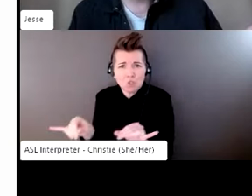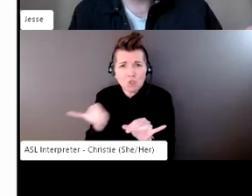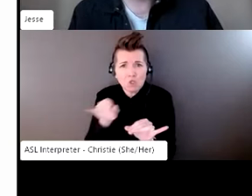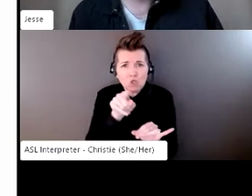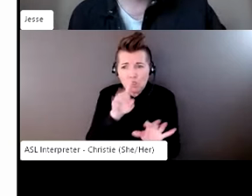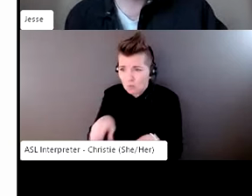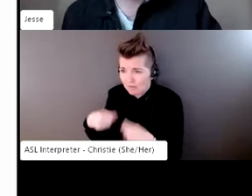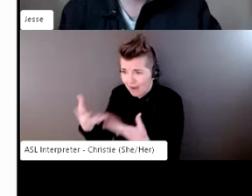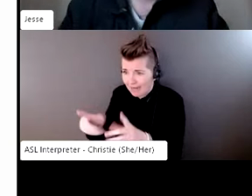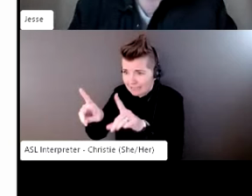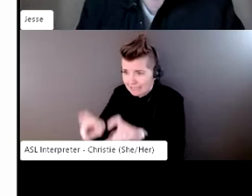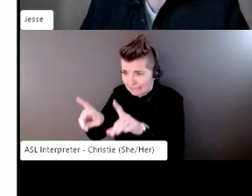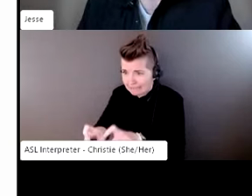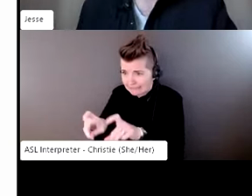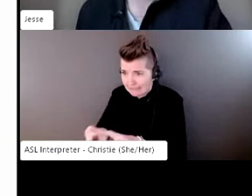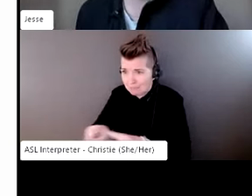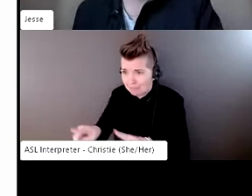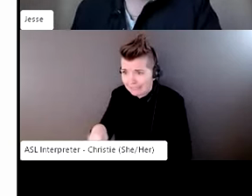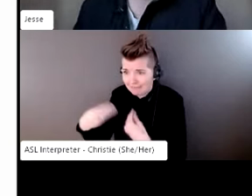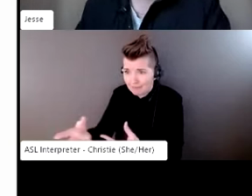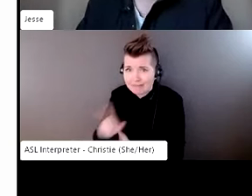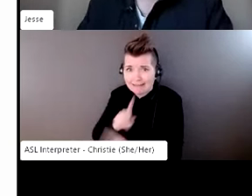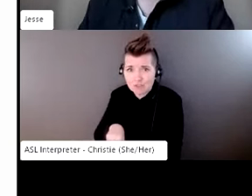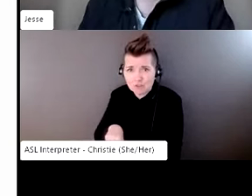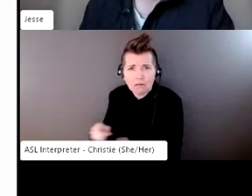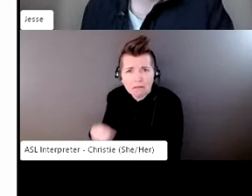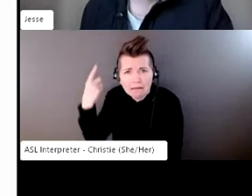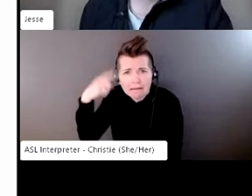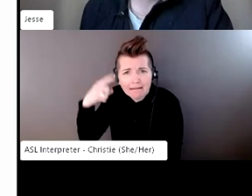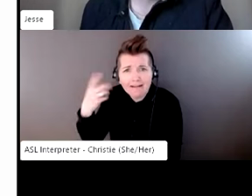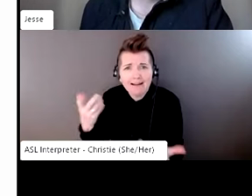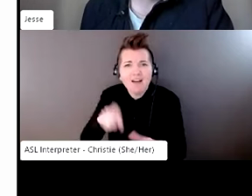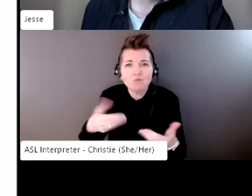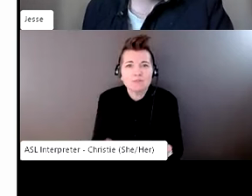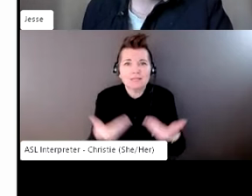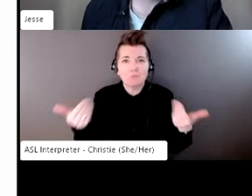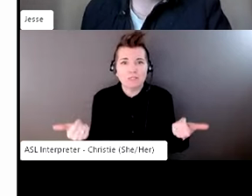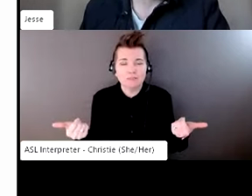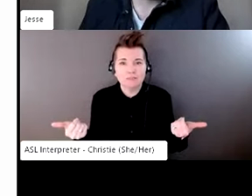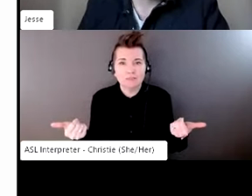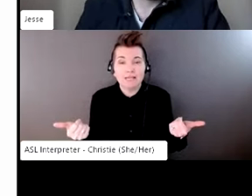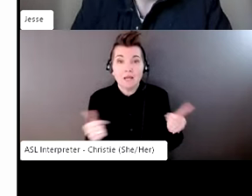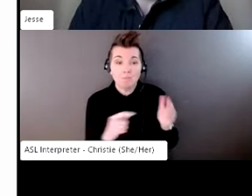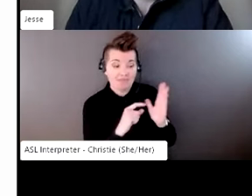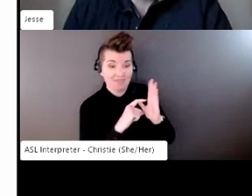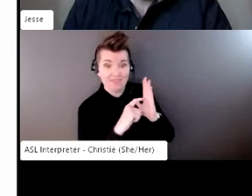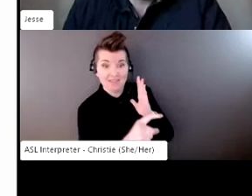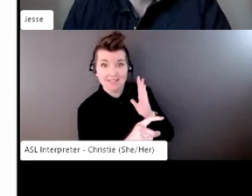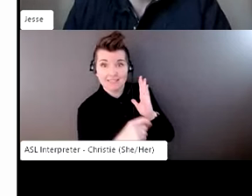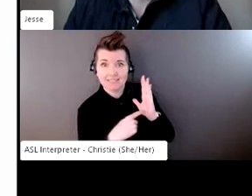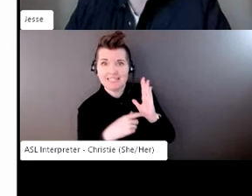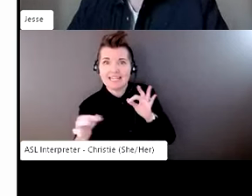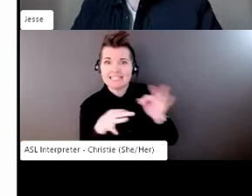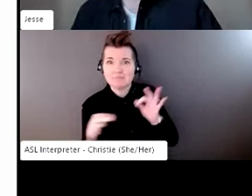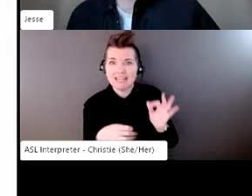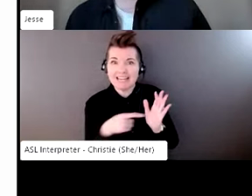not really a test at that point. The message box is more for things like reminding them why you're sending money. For example, this is from our lunch out.